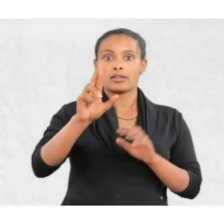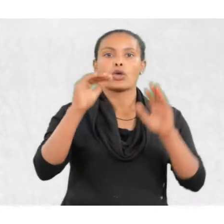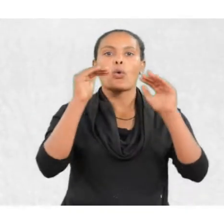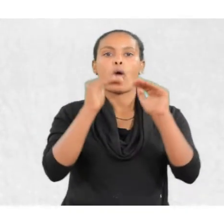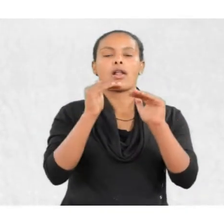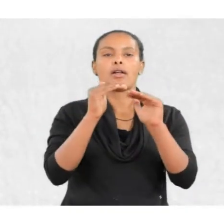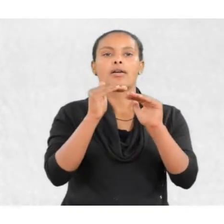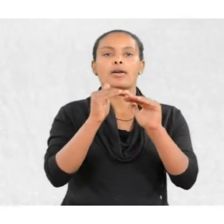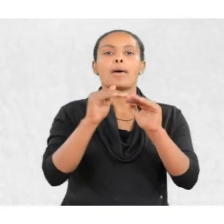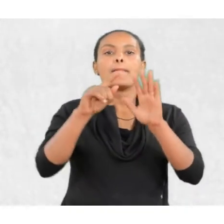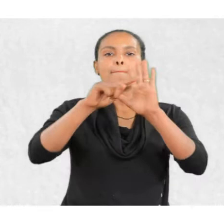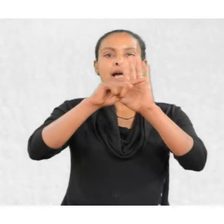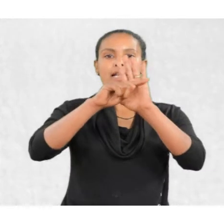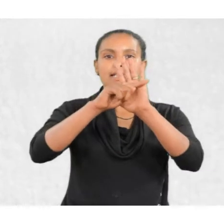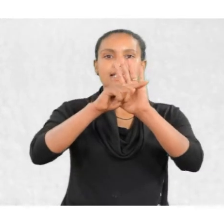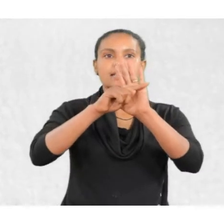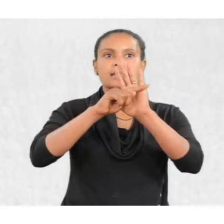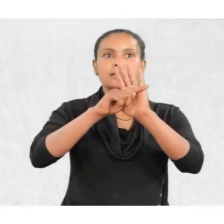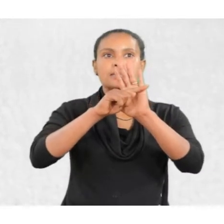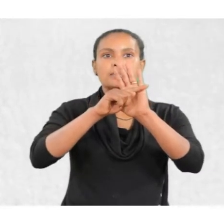equal minus